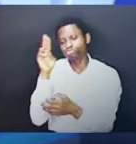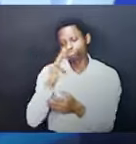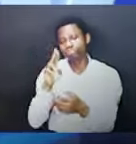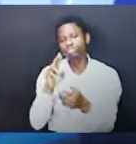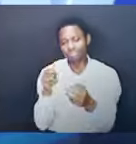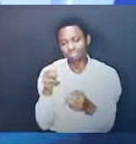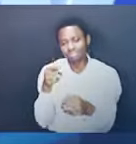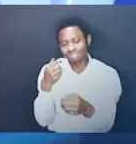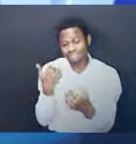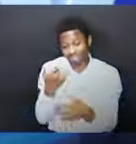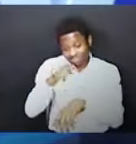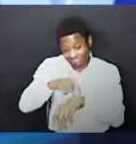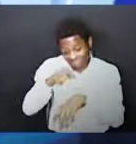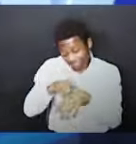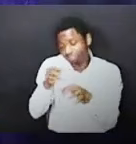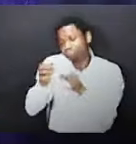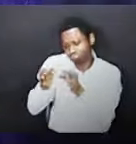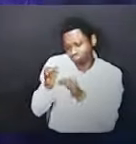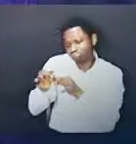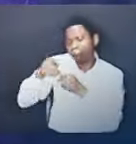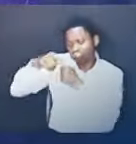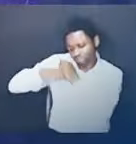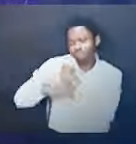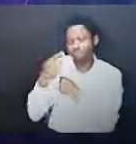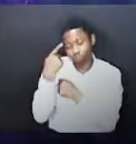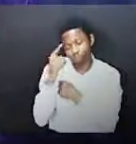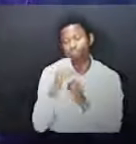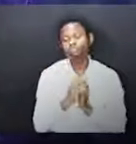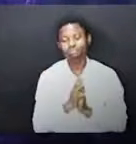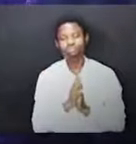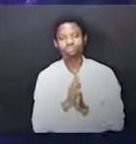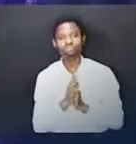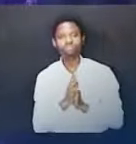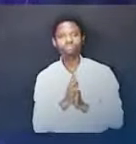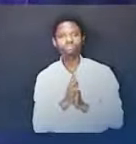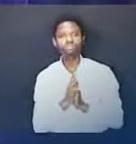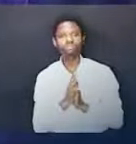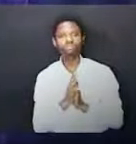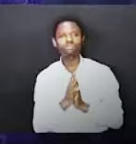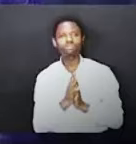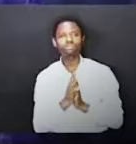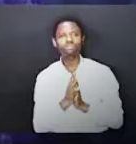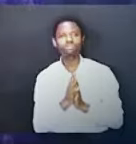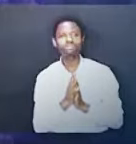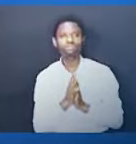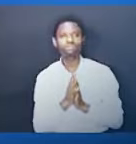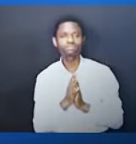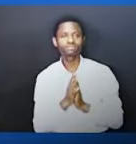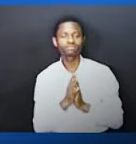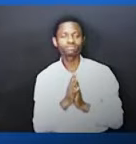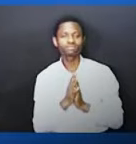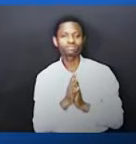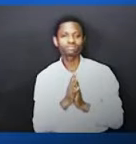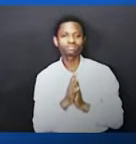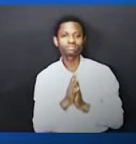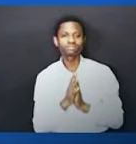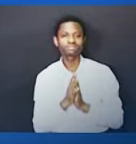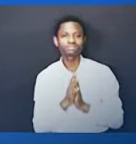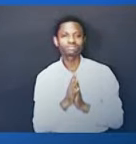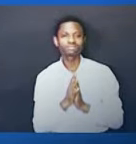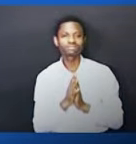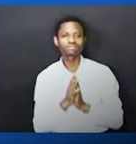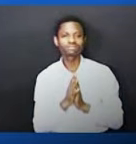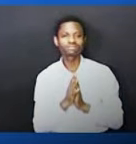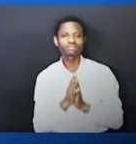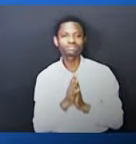bomodi agebre ne ye hwe sa abutaye ne ye hwe timpo a e wo sa abutaye echi som de nkuta pupa eba. Can you lift your song?